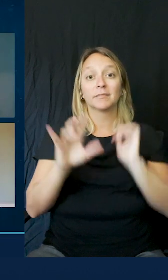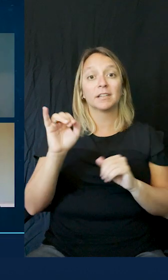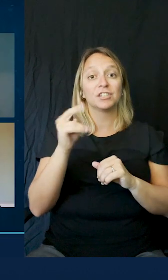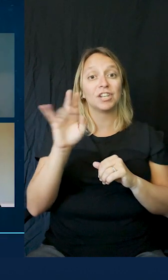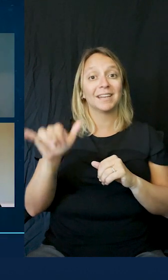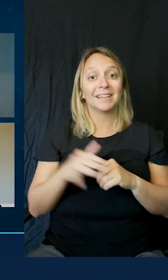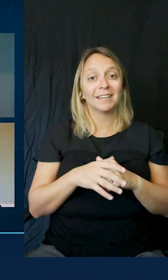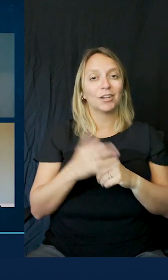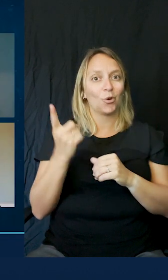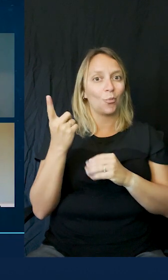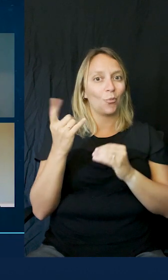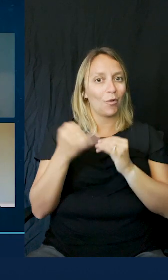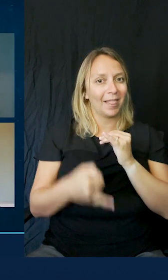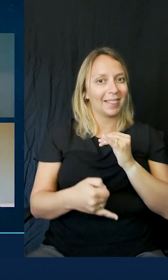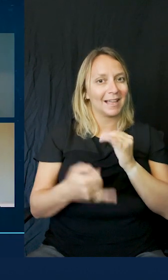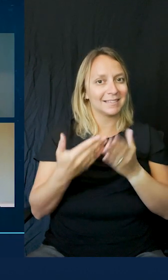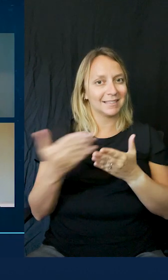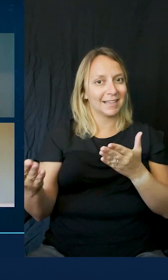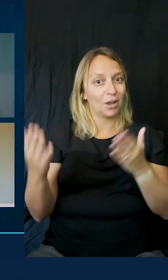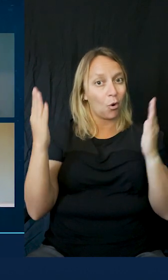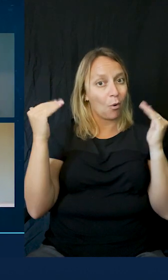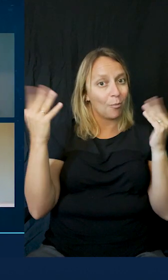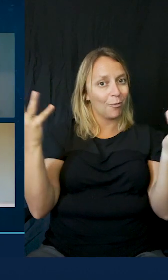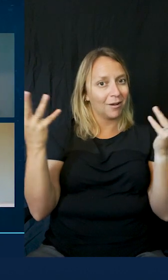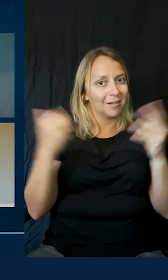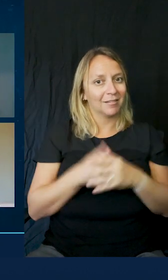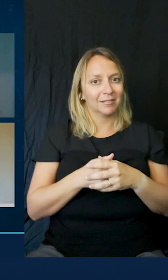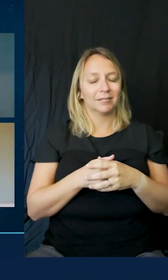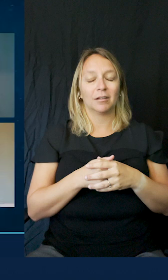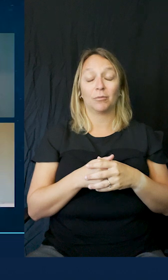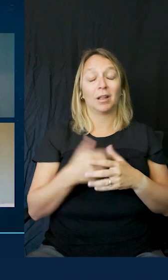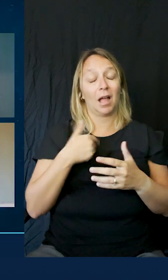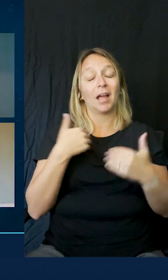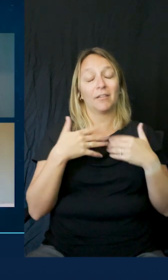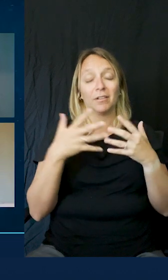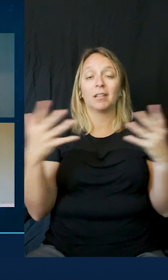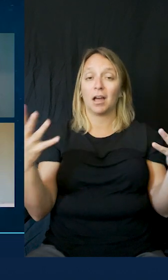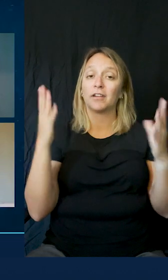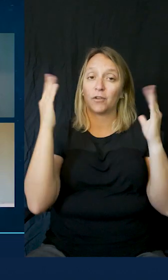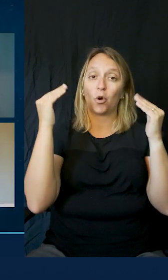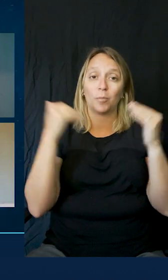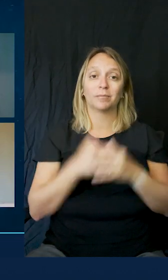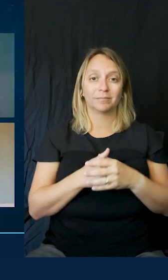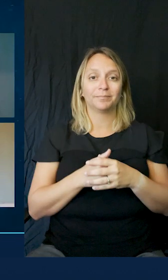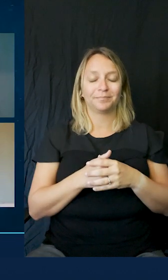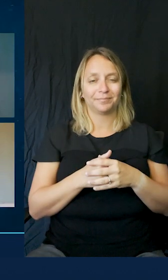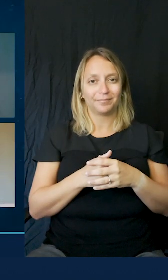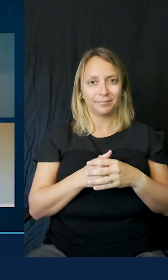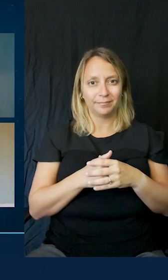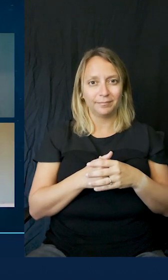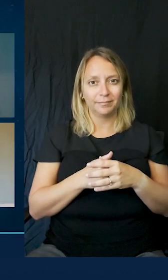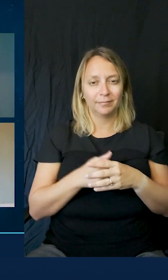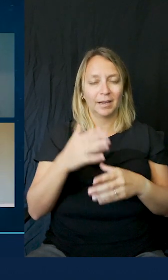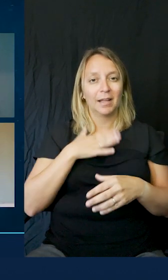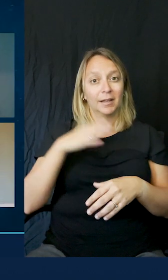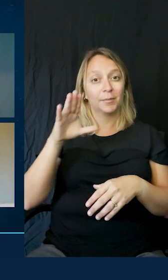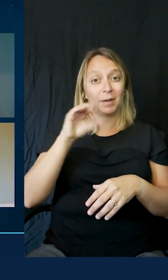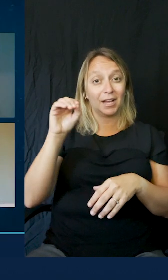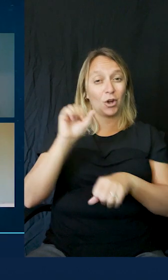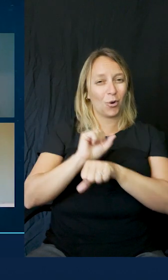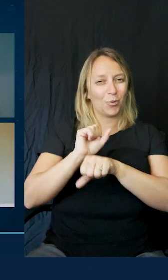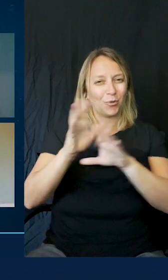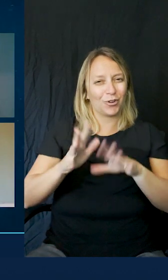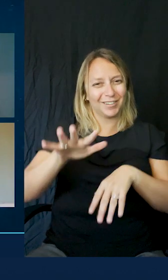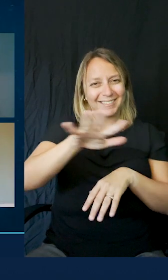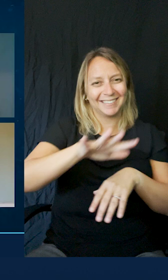Jenny, give us one last thing to be hopeful about. Well, I have a lot of hope, and it's been shared by my colleagues here tonight.